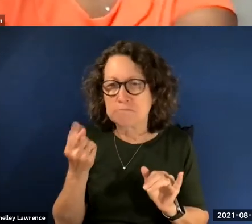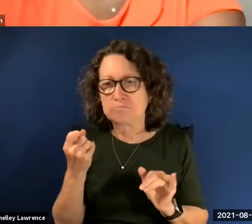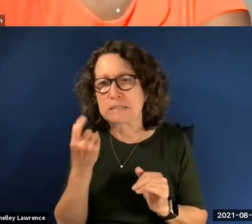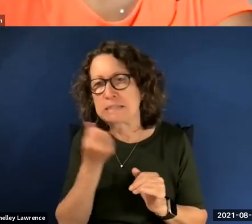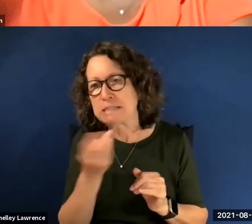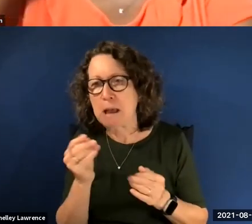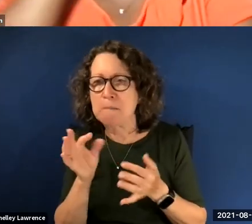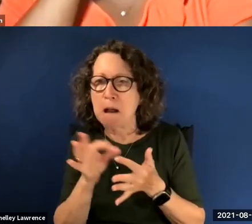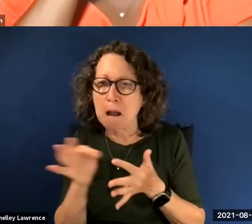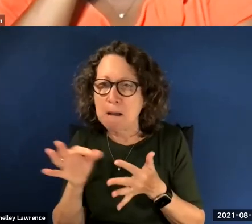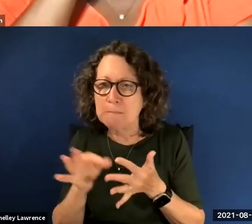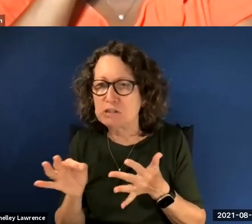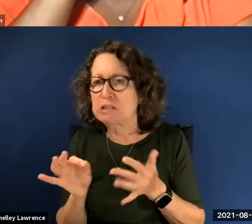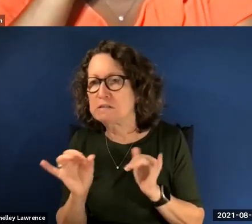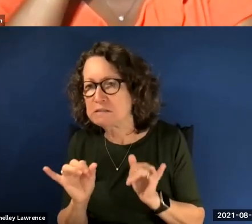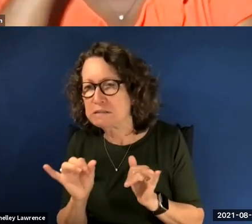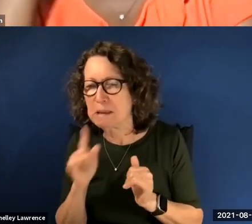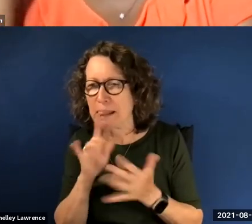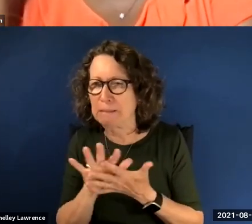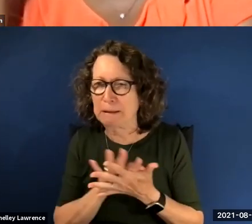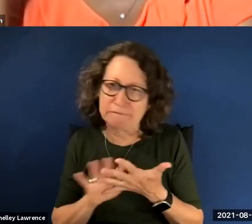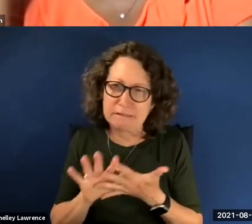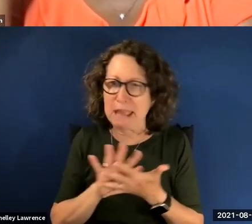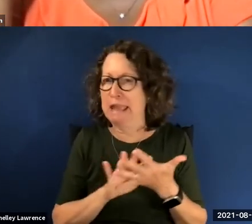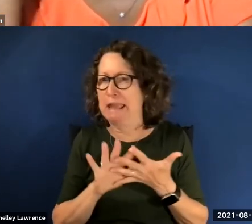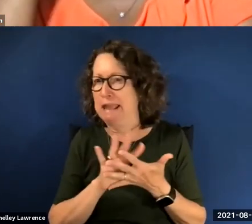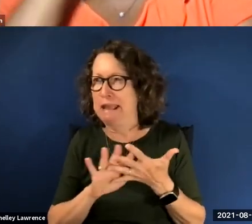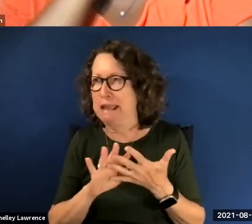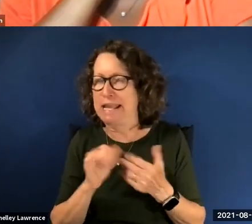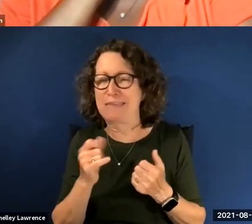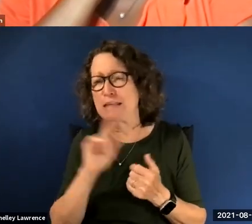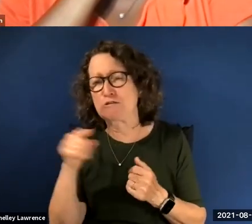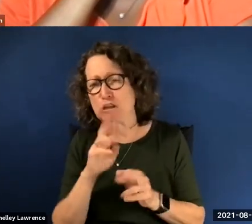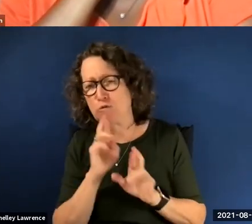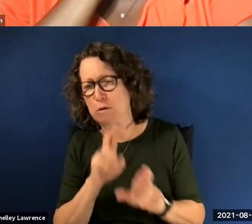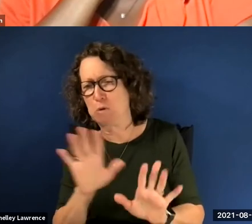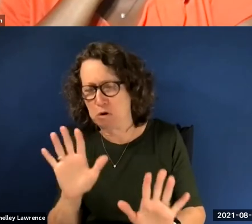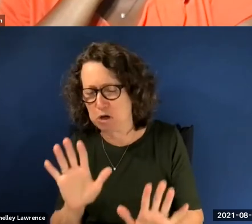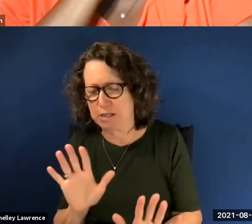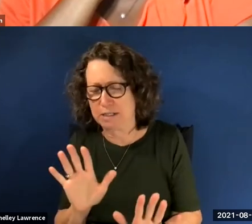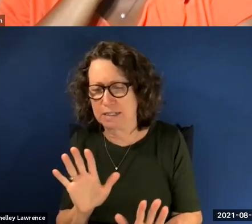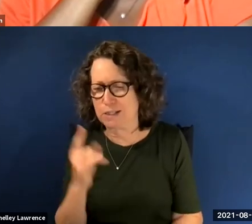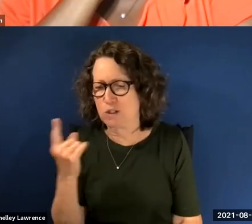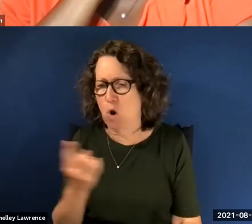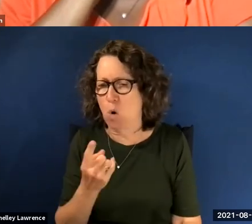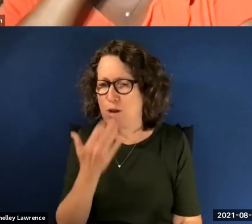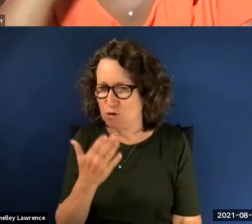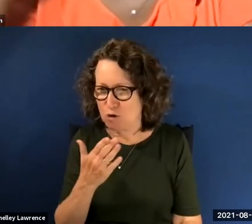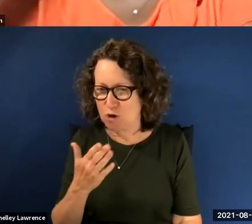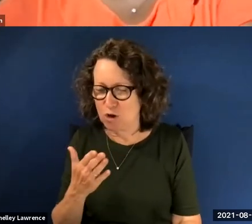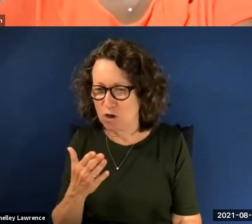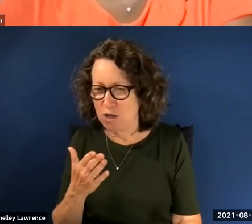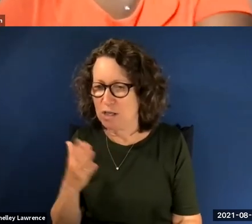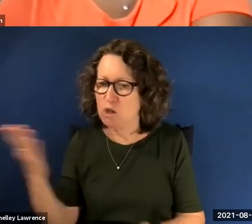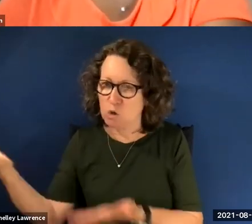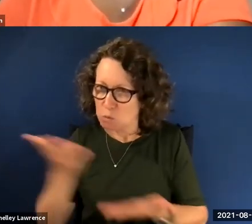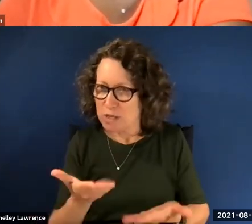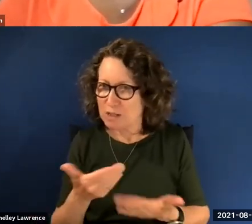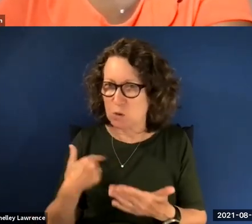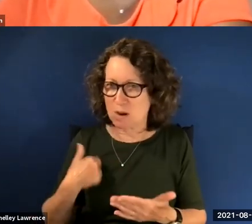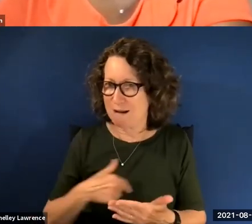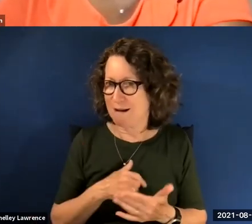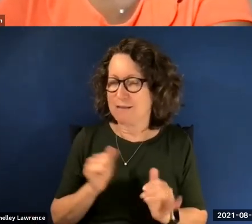were listed, but they're pretty vague. And I know that this is just a report, and it's always good that you're bringing this to the board.